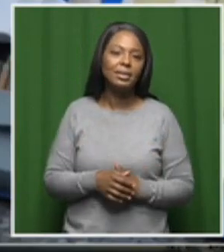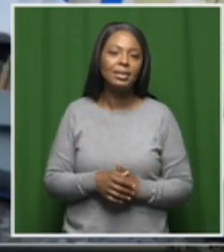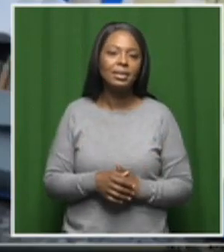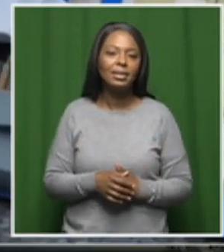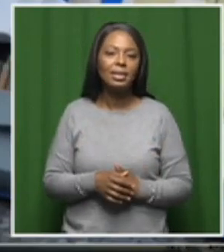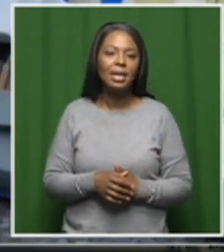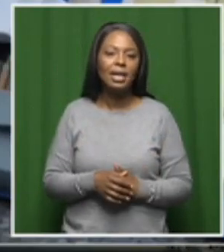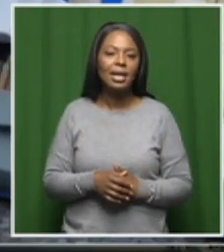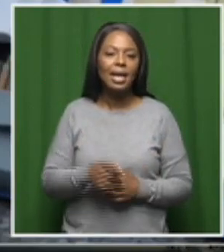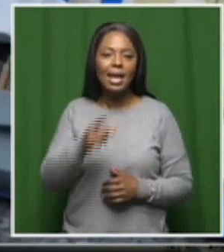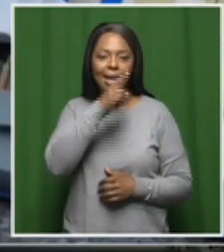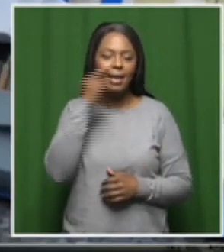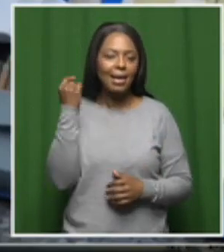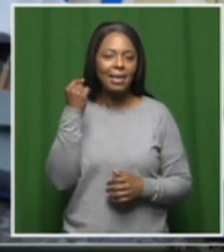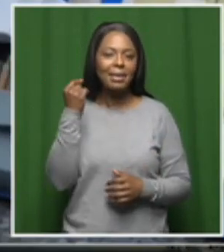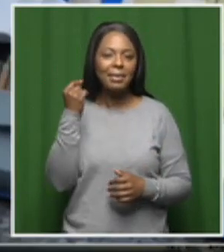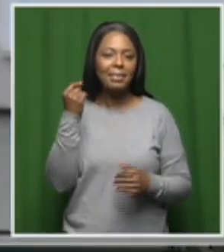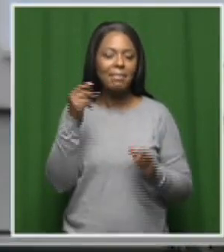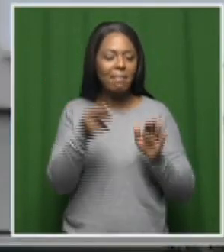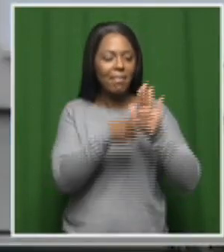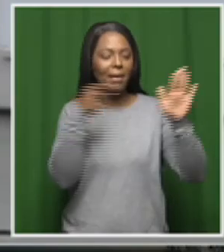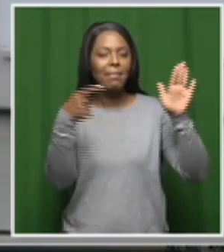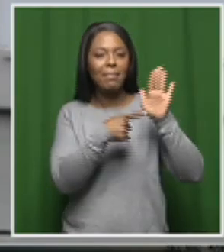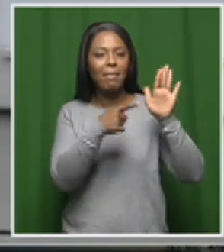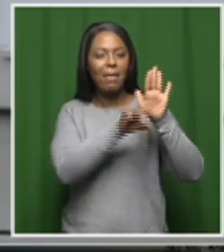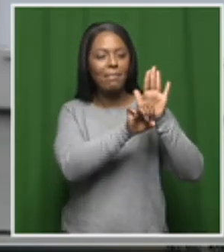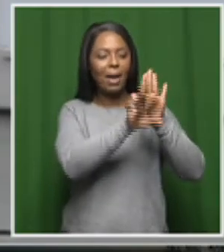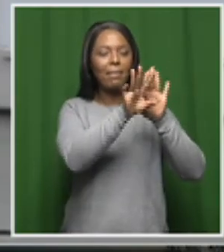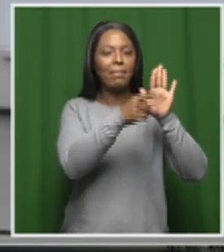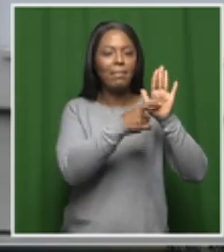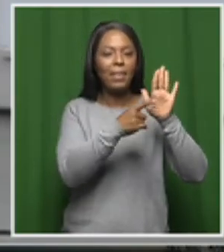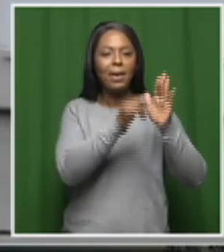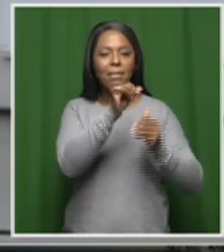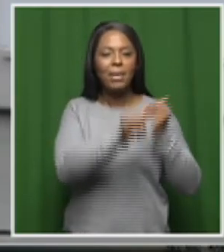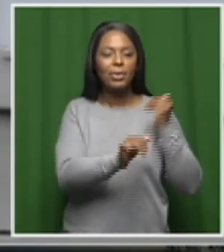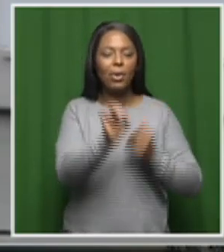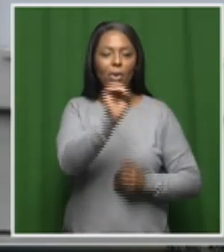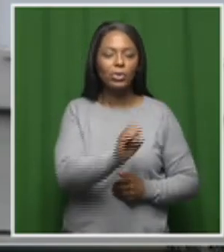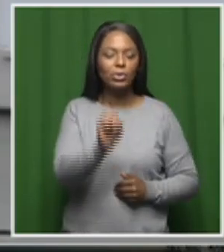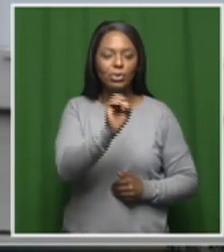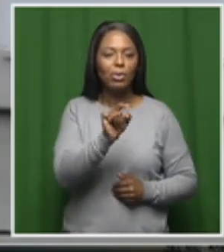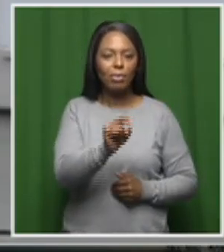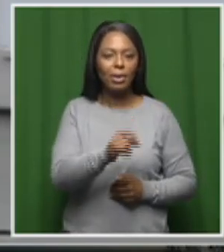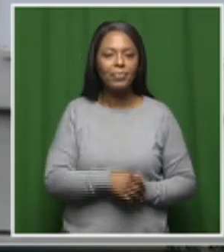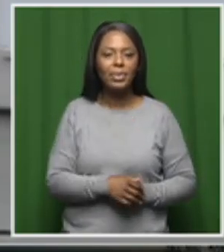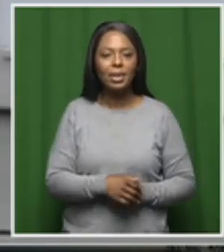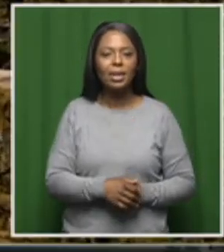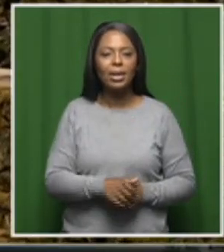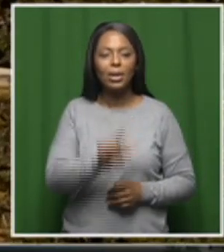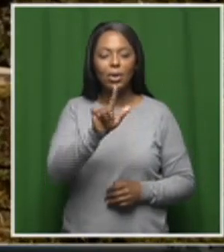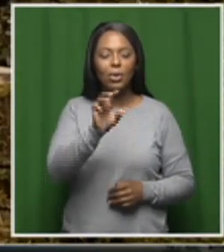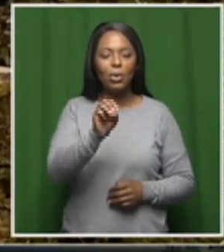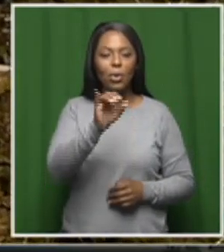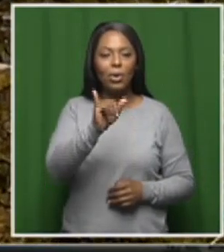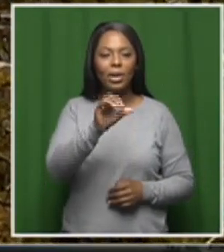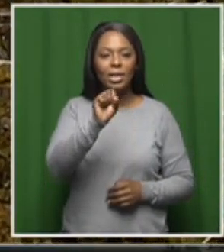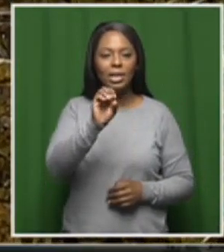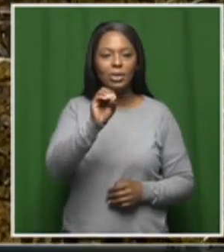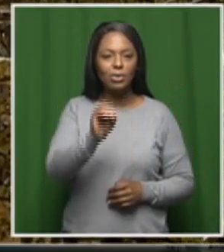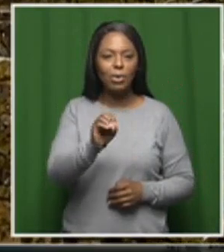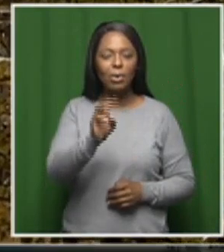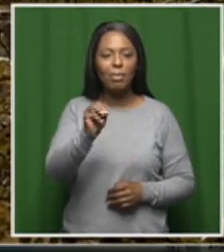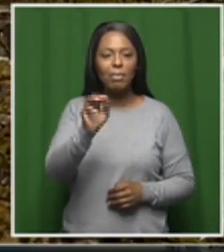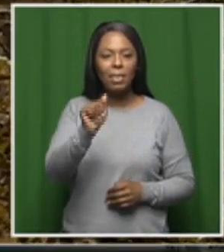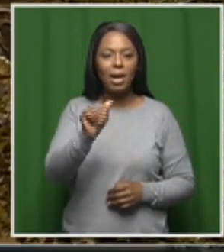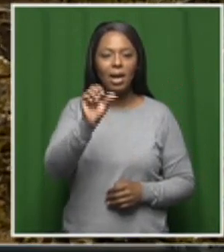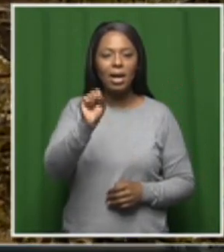For the name and shame, from the month of October, MMC Loiso Masuku will be joining us on the street when